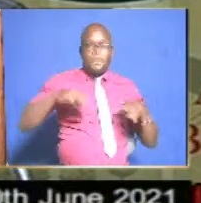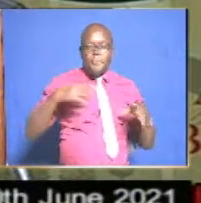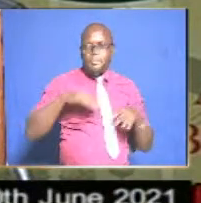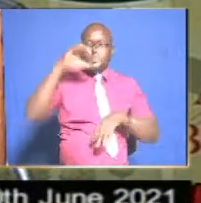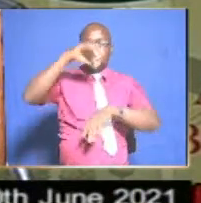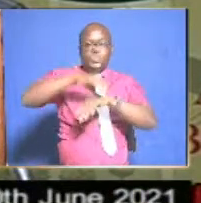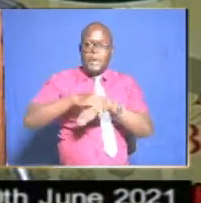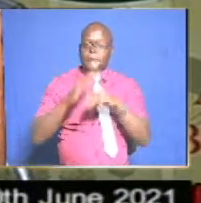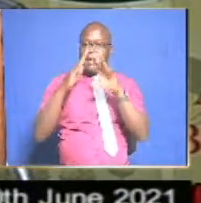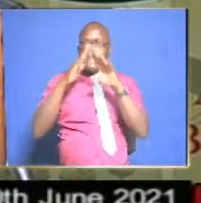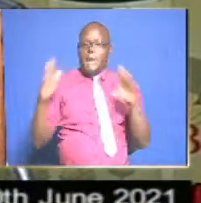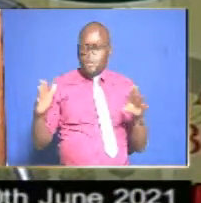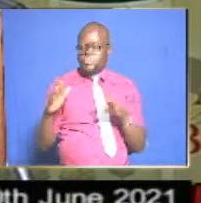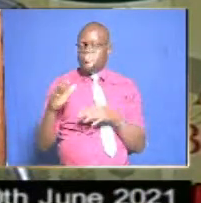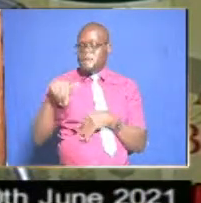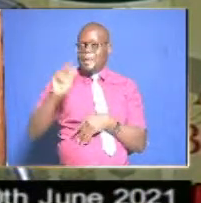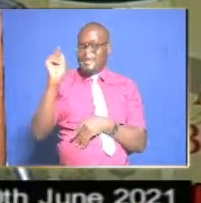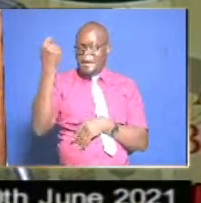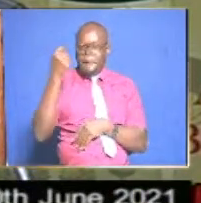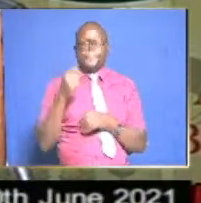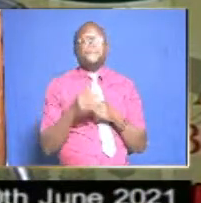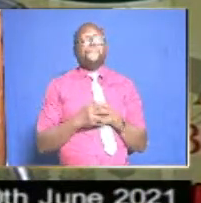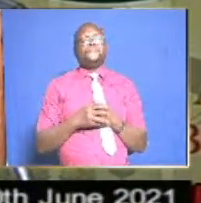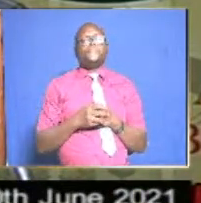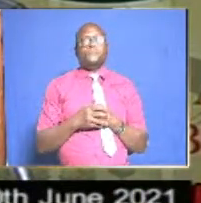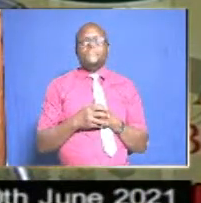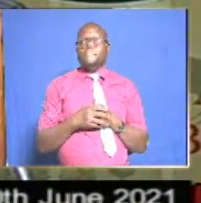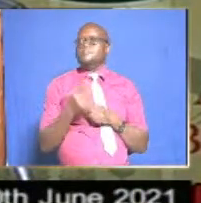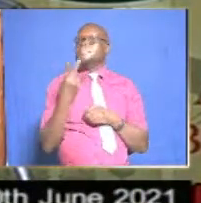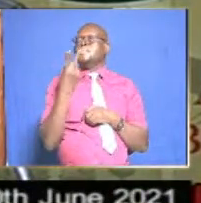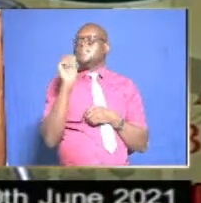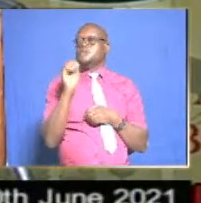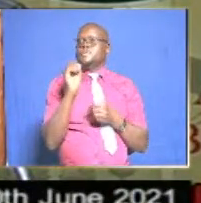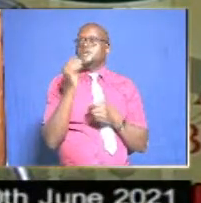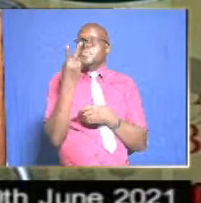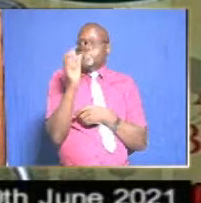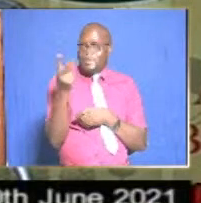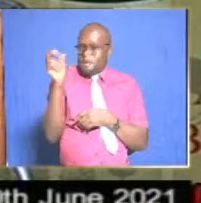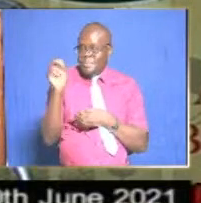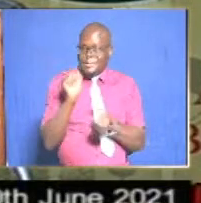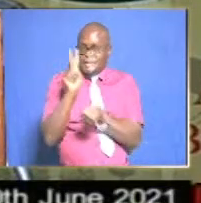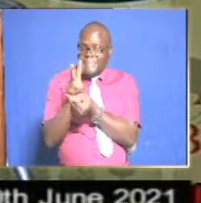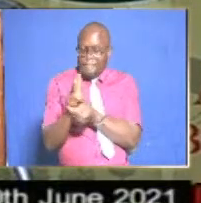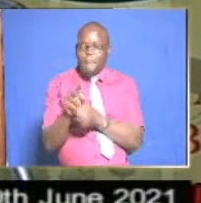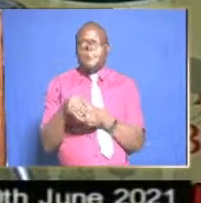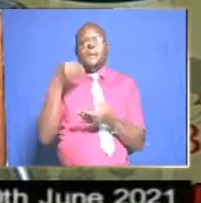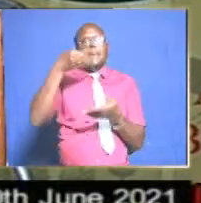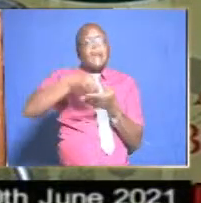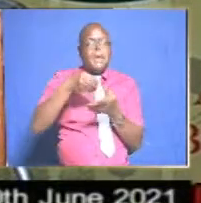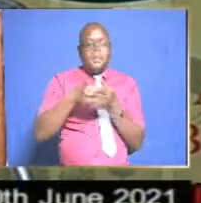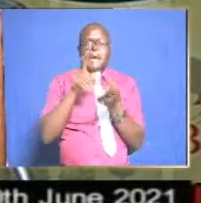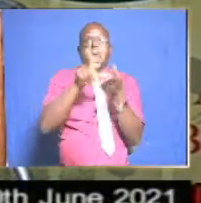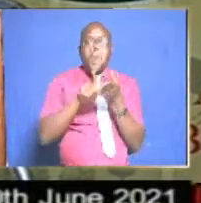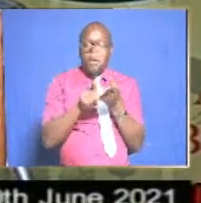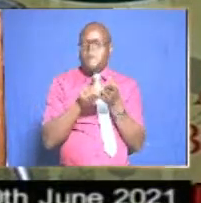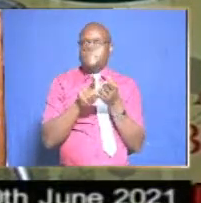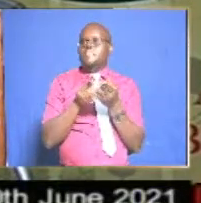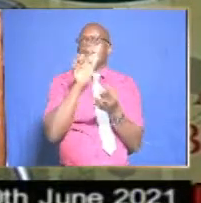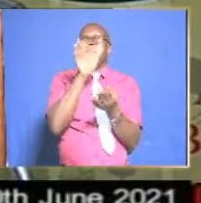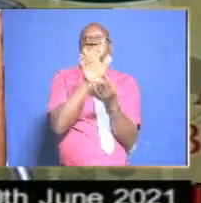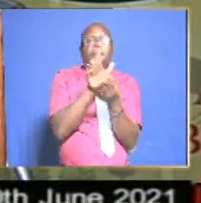mortgage loans to Kenyans. As of December 2020, Kenya Mortgage Refinance Company had